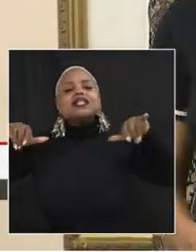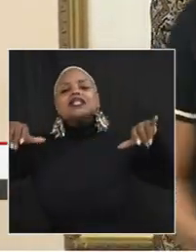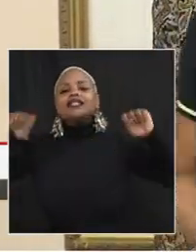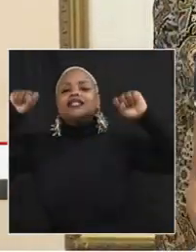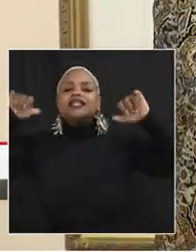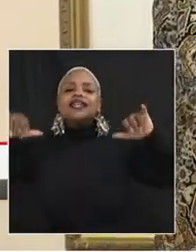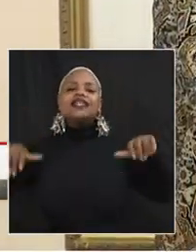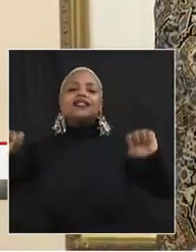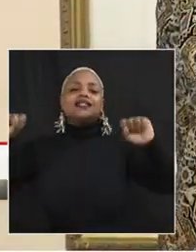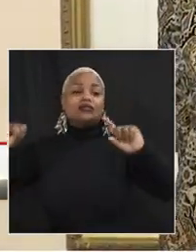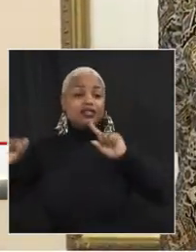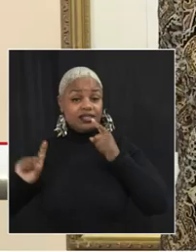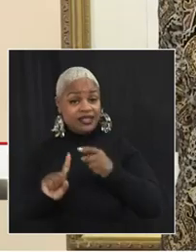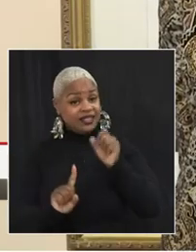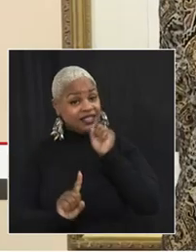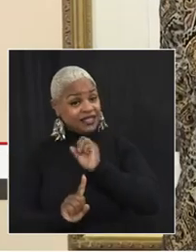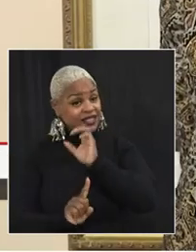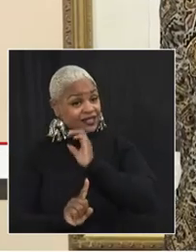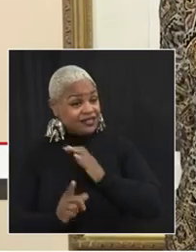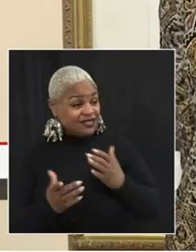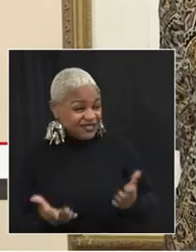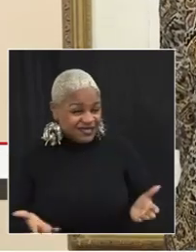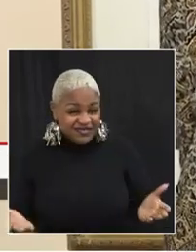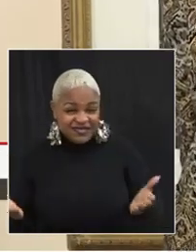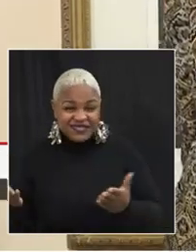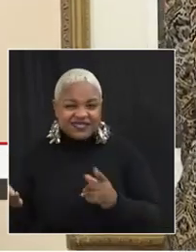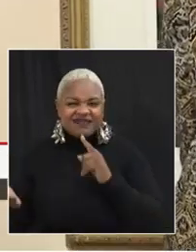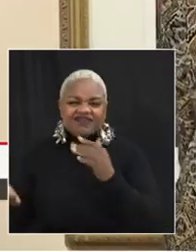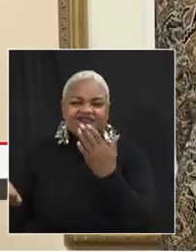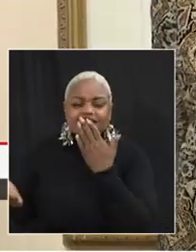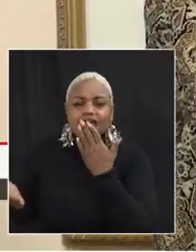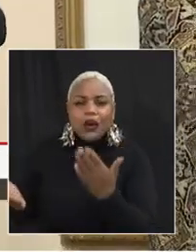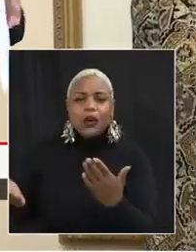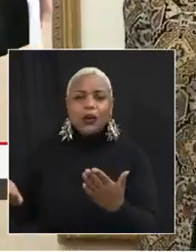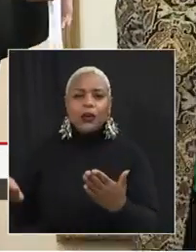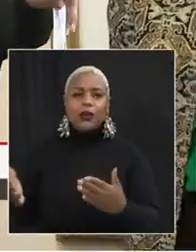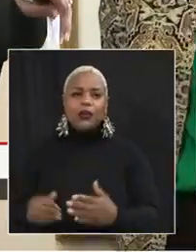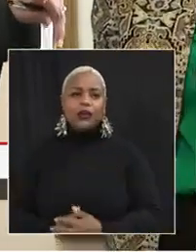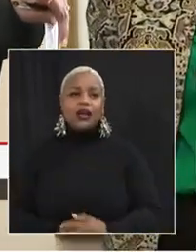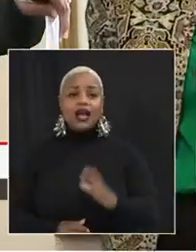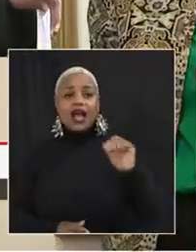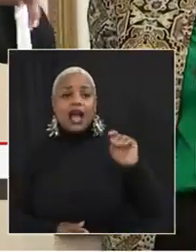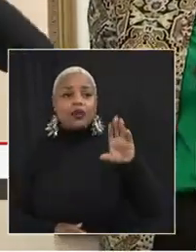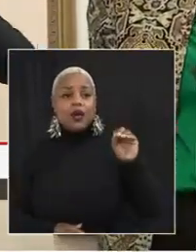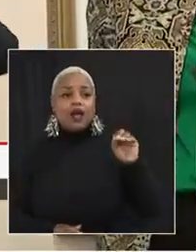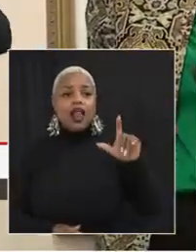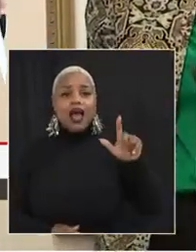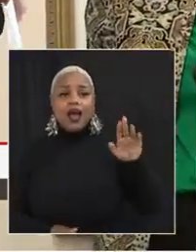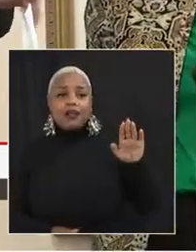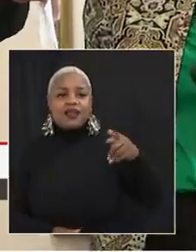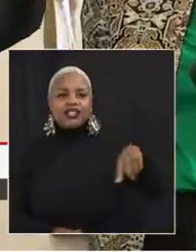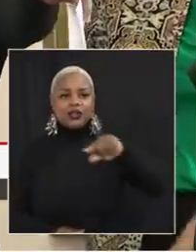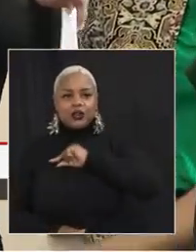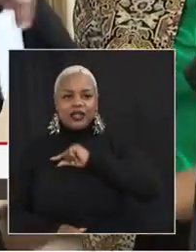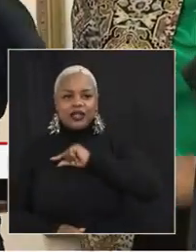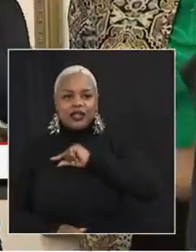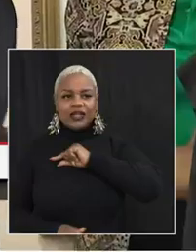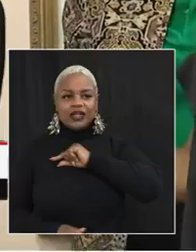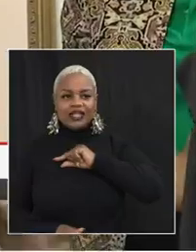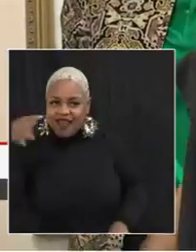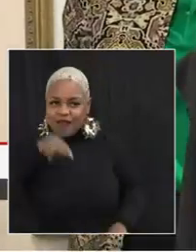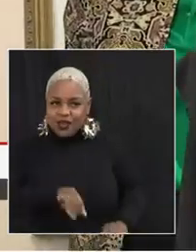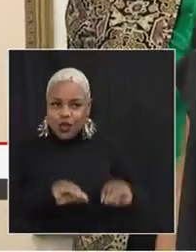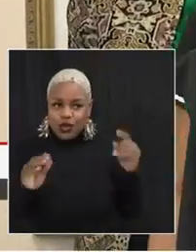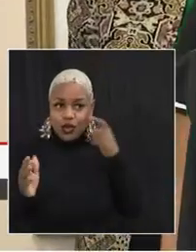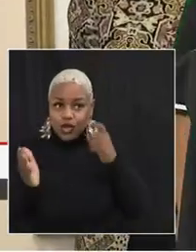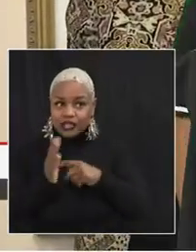to say thank you for the Cameo Club, for these queens. They came in, nobody acknowledged them. Thank you,